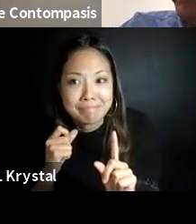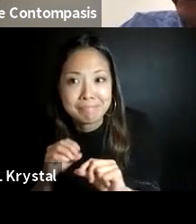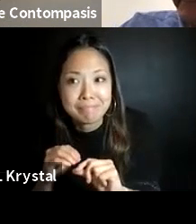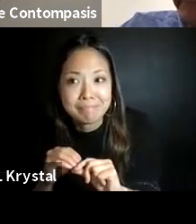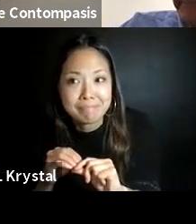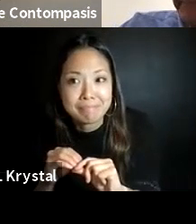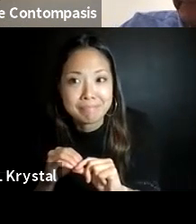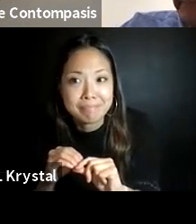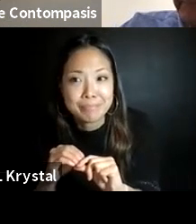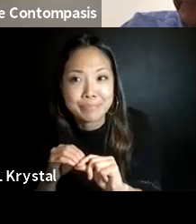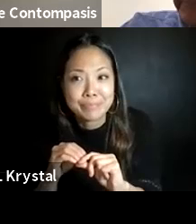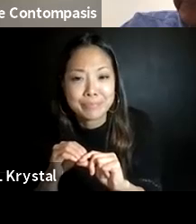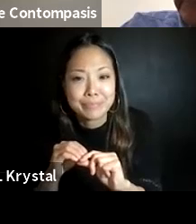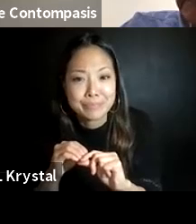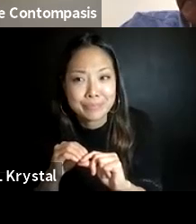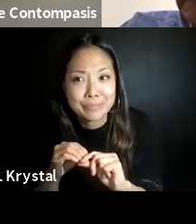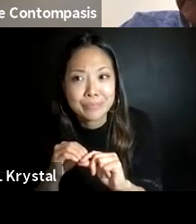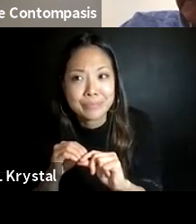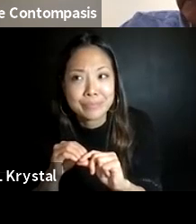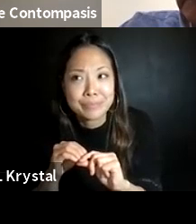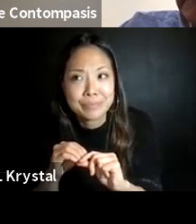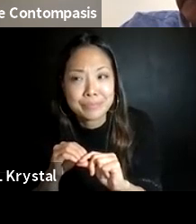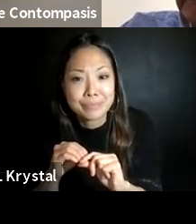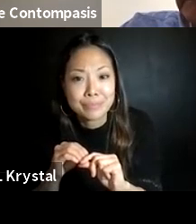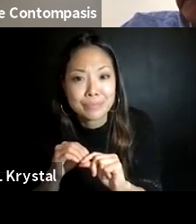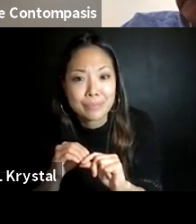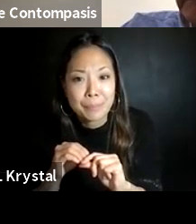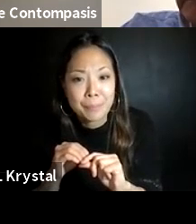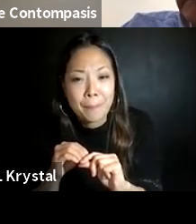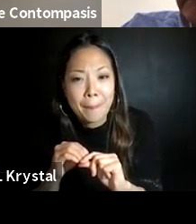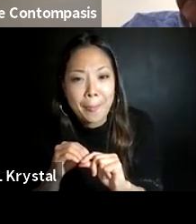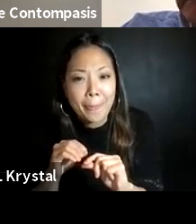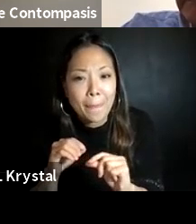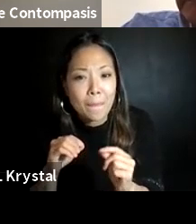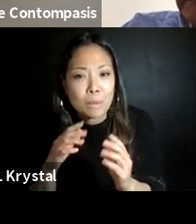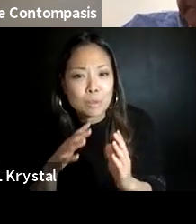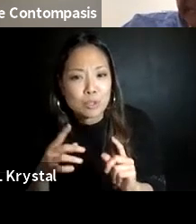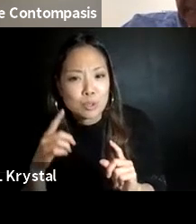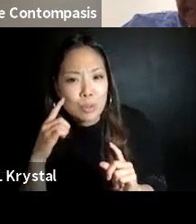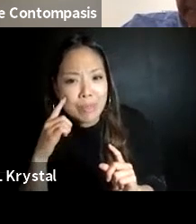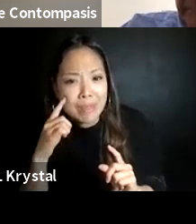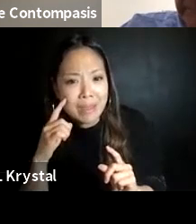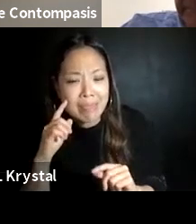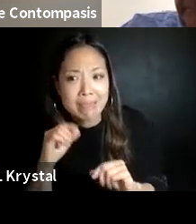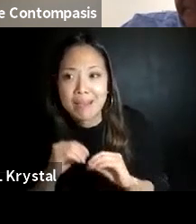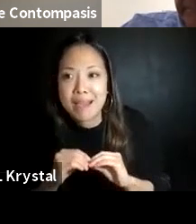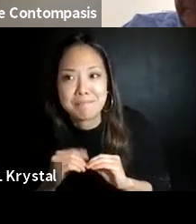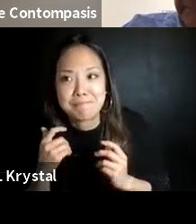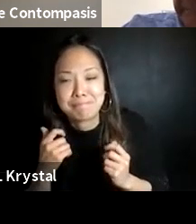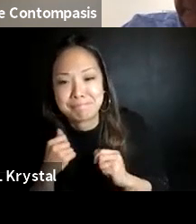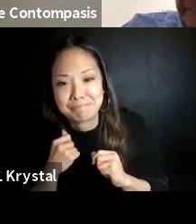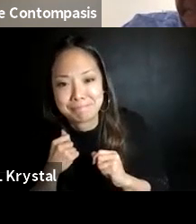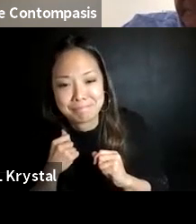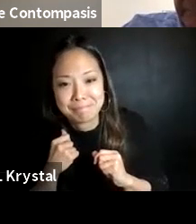racism? By the way, do you also think this kind of policy is a way of Asian hate? To